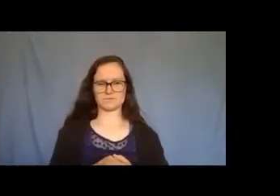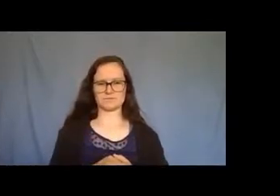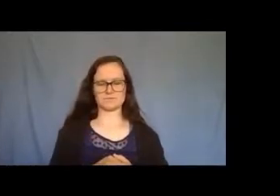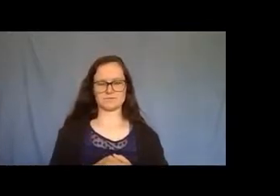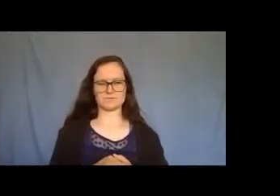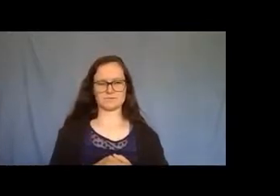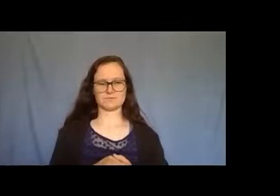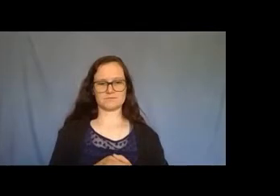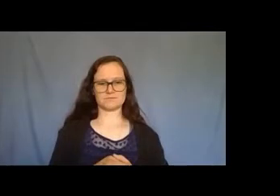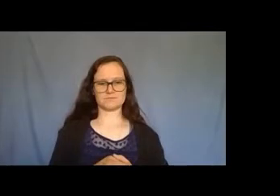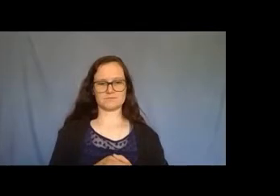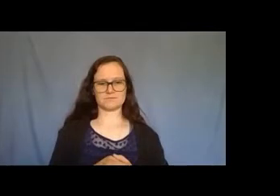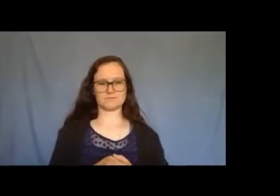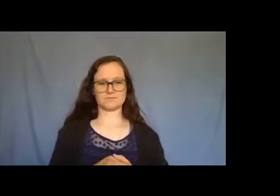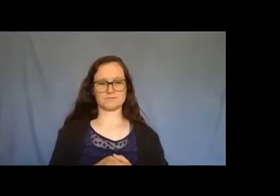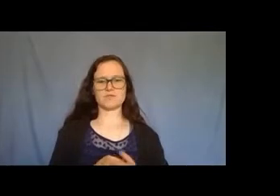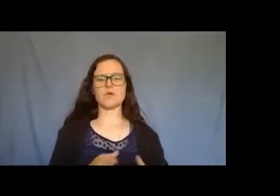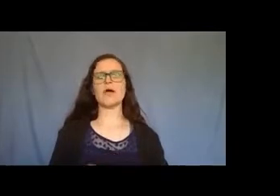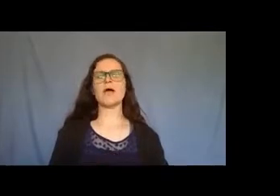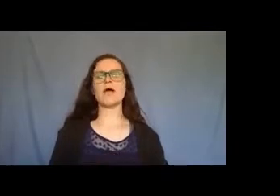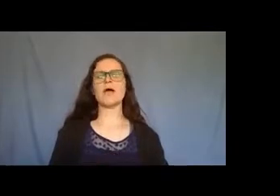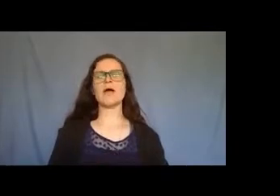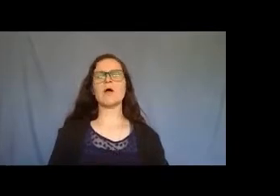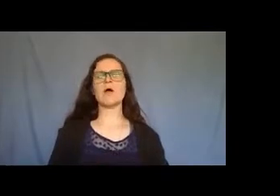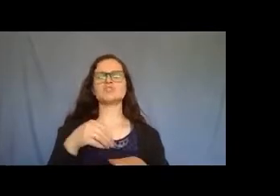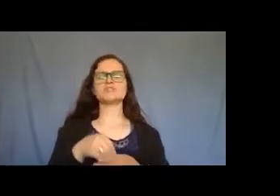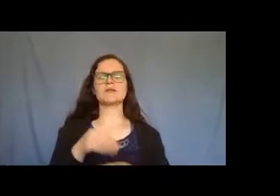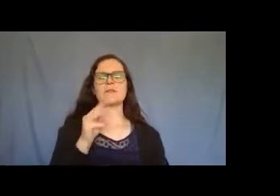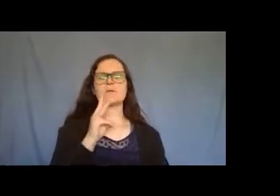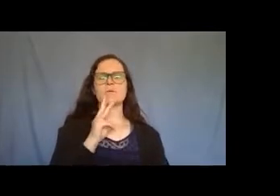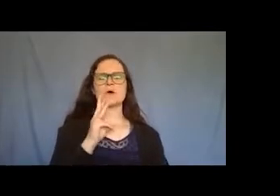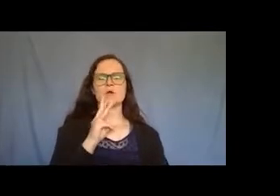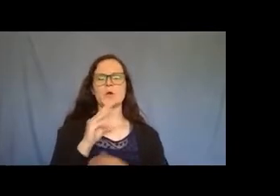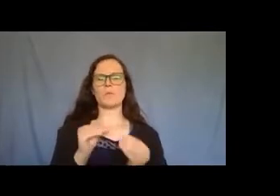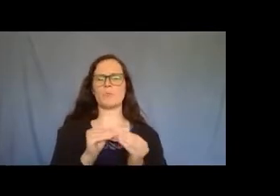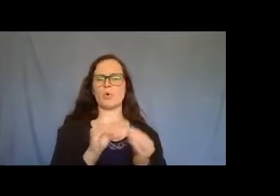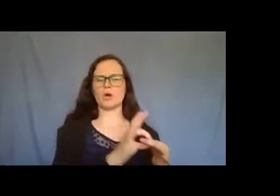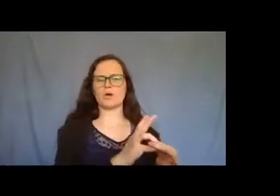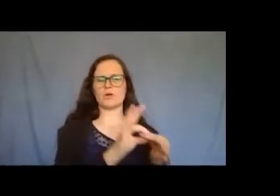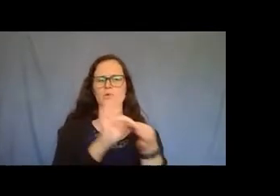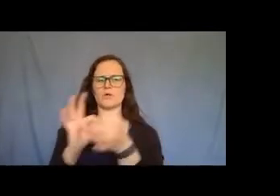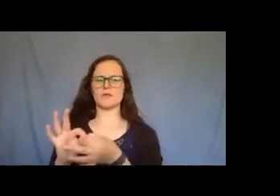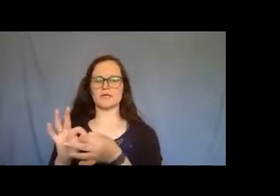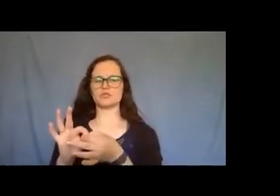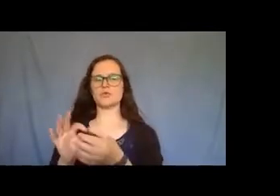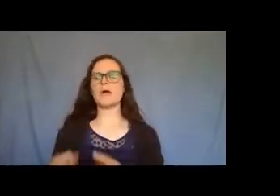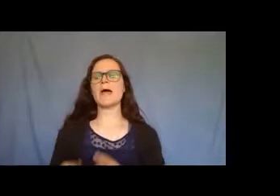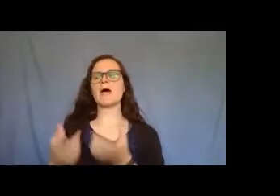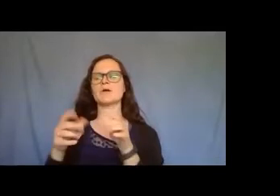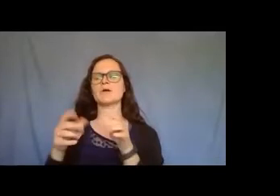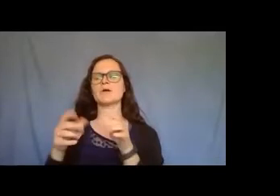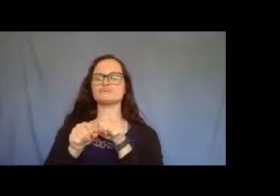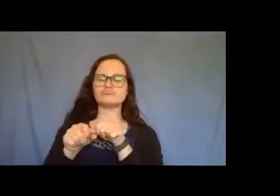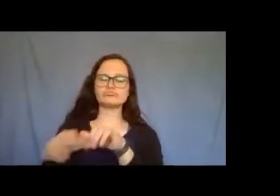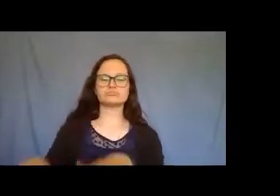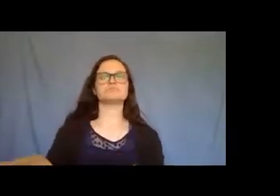the concentrations and exceedance ratios seem to be more correlated to discharge. So using discharge data from the